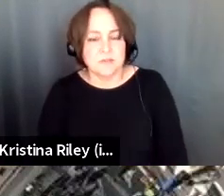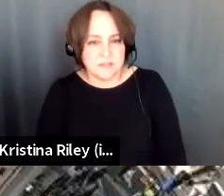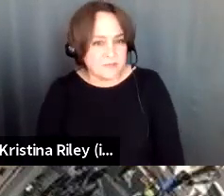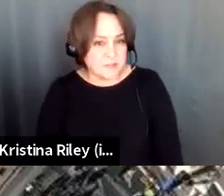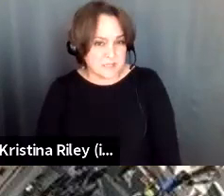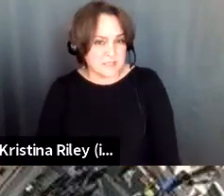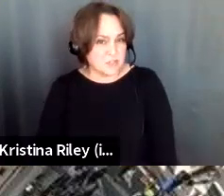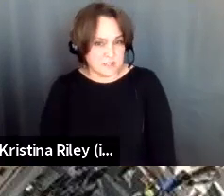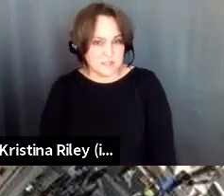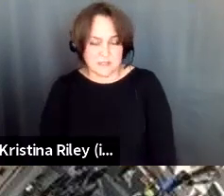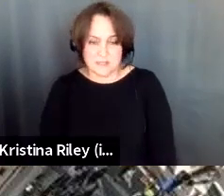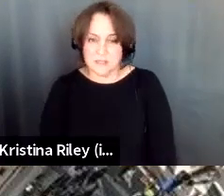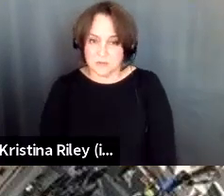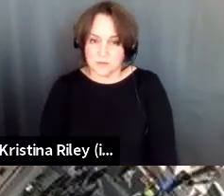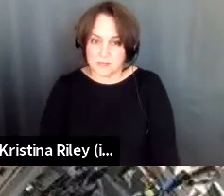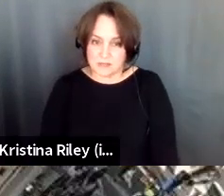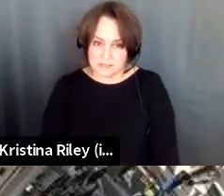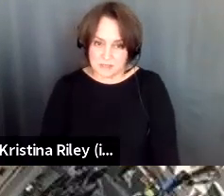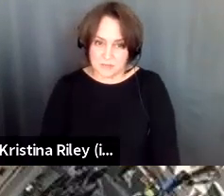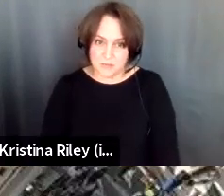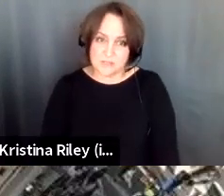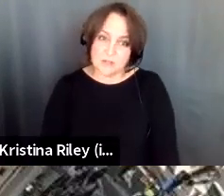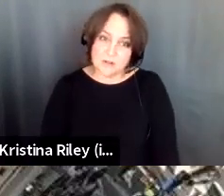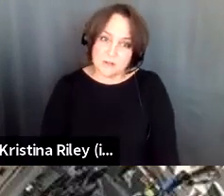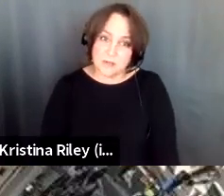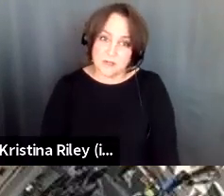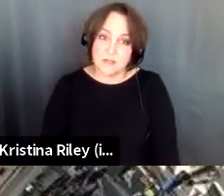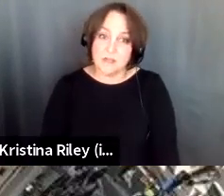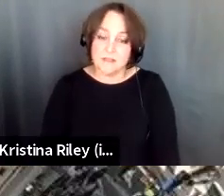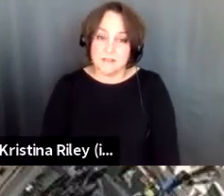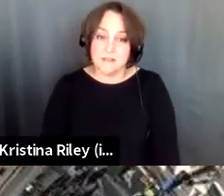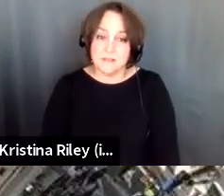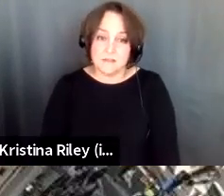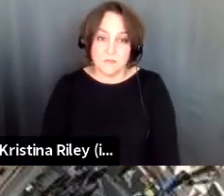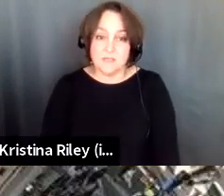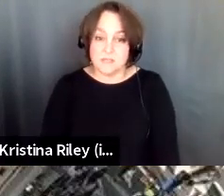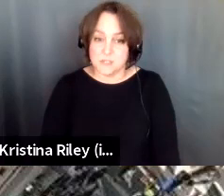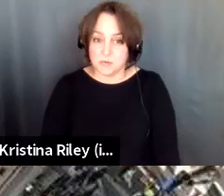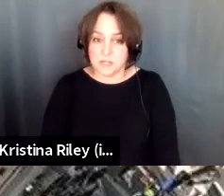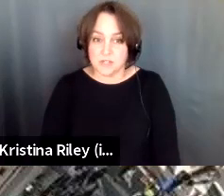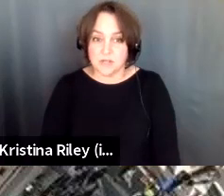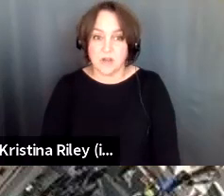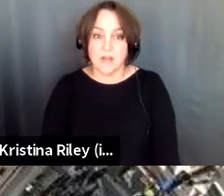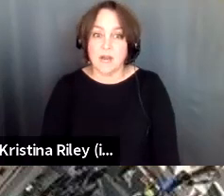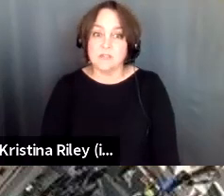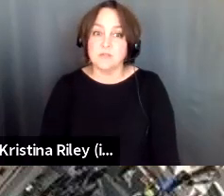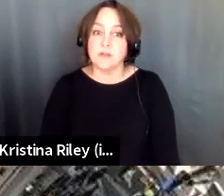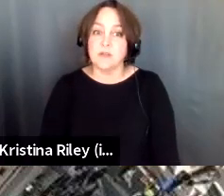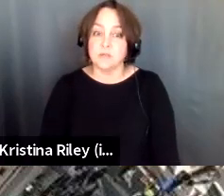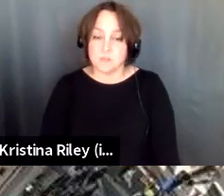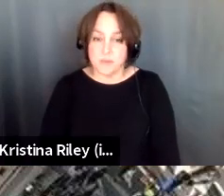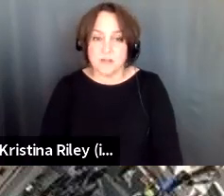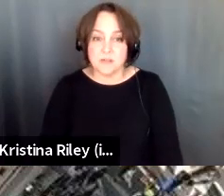So DeafSpace is just a 16-year-old concept, but it started with the inspiration on how